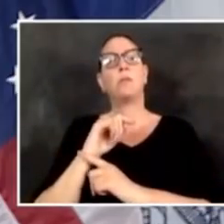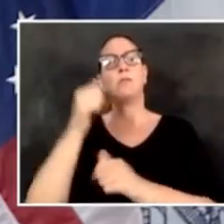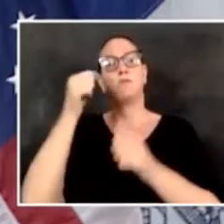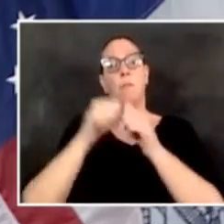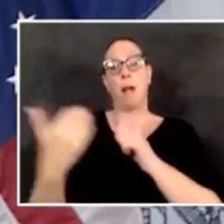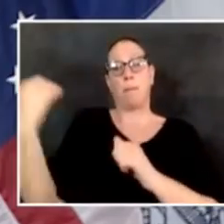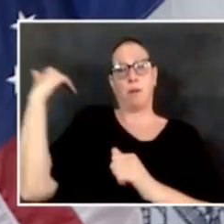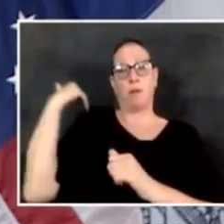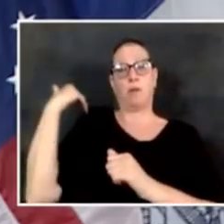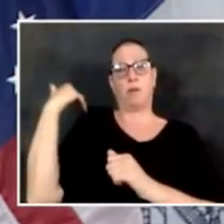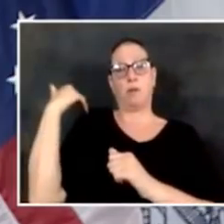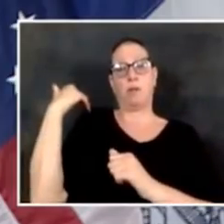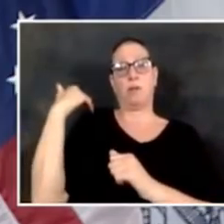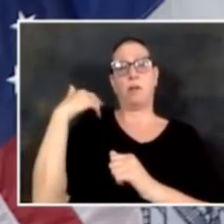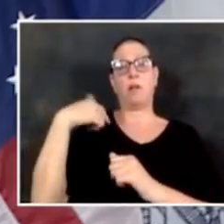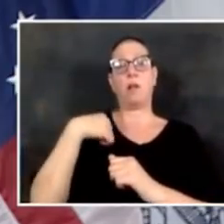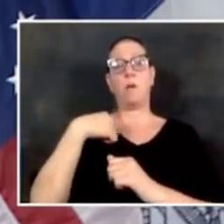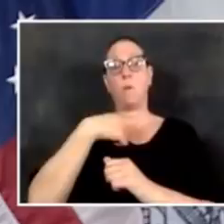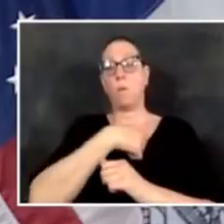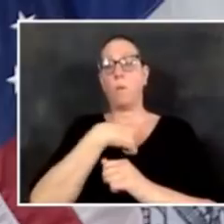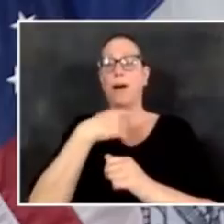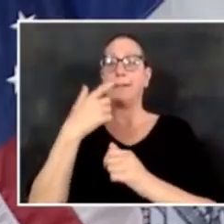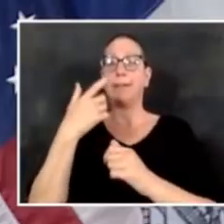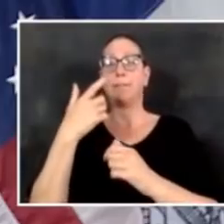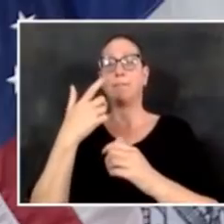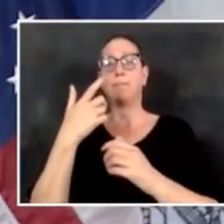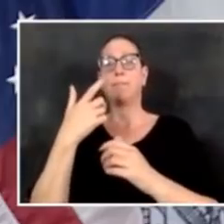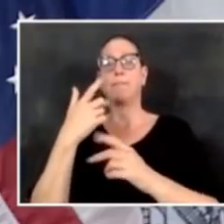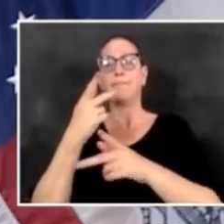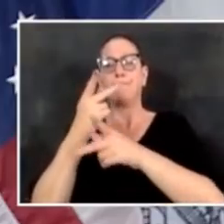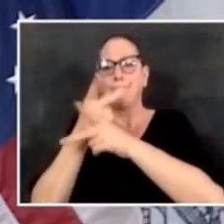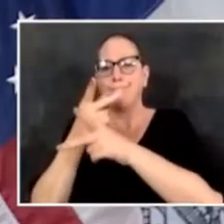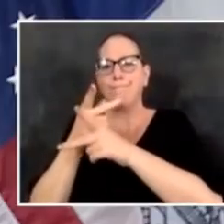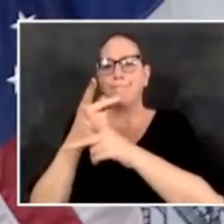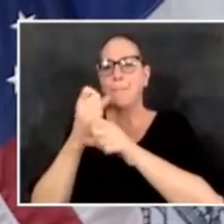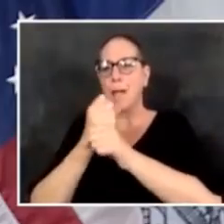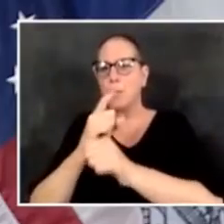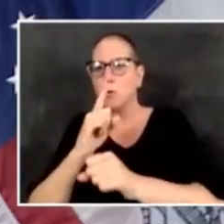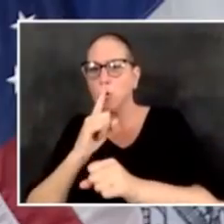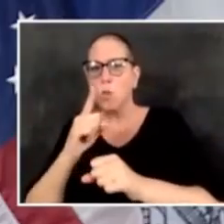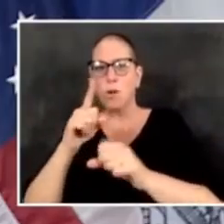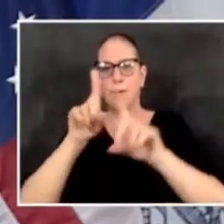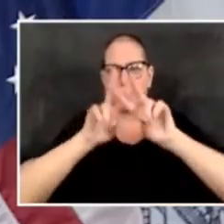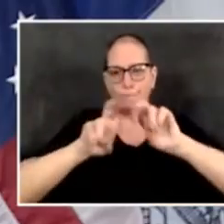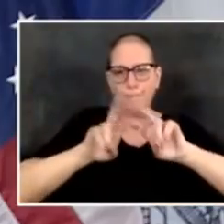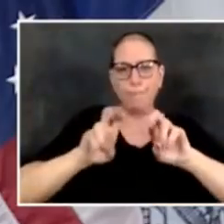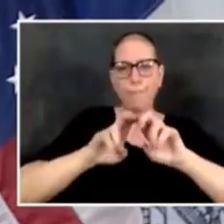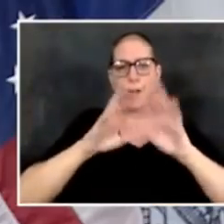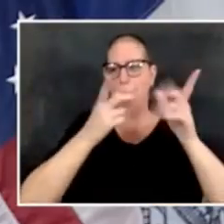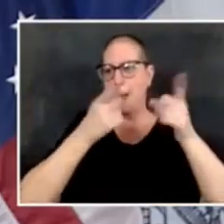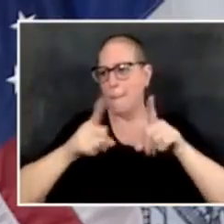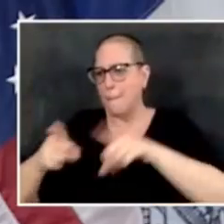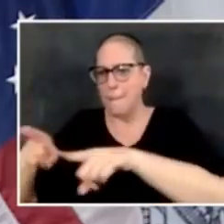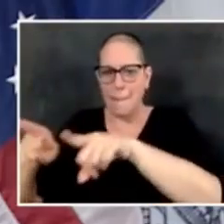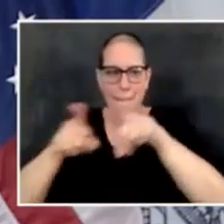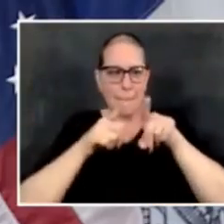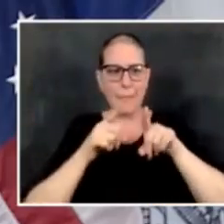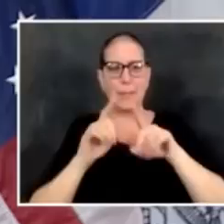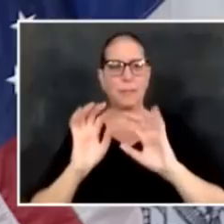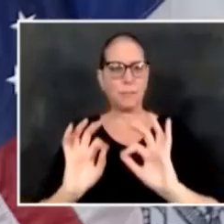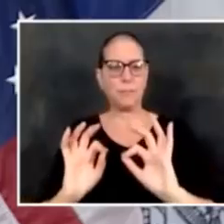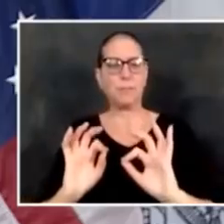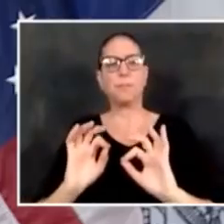for us, it was an interesting and painful reality. Interesting in the sense that we thought we were receiving people who were